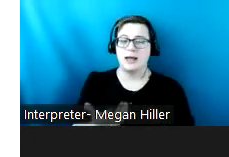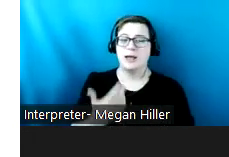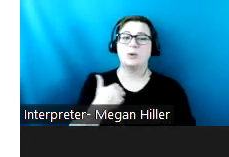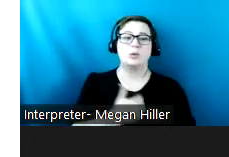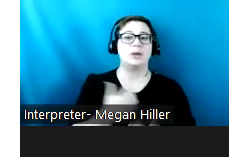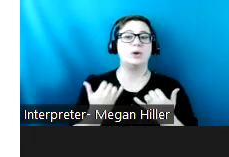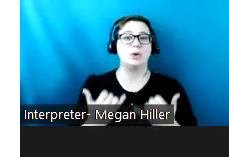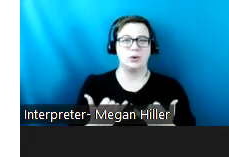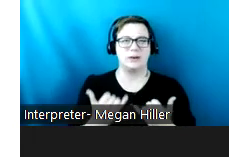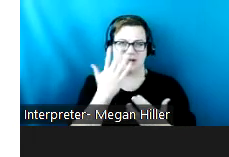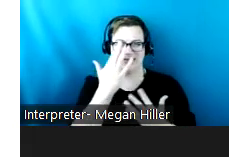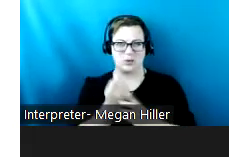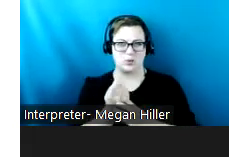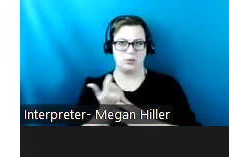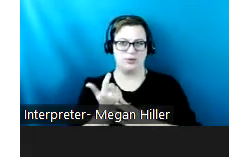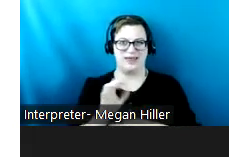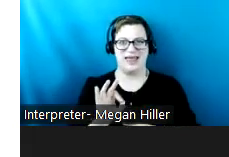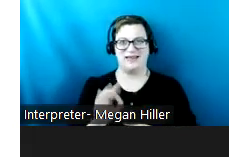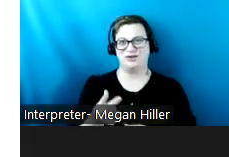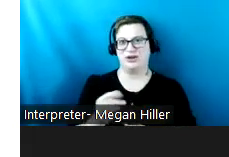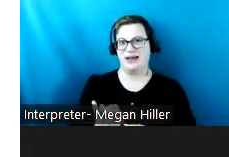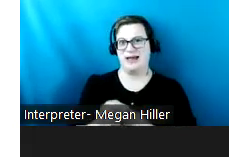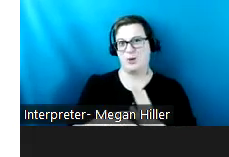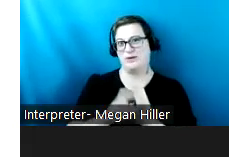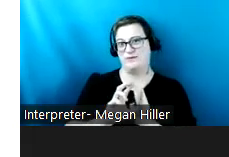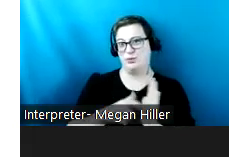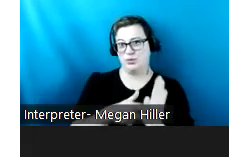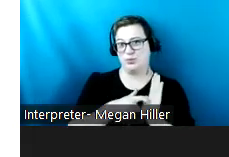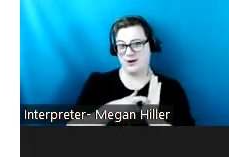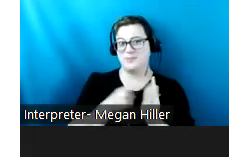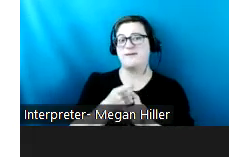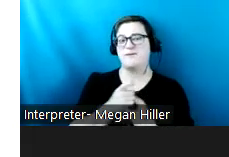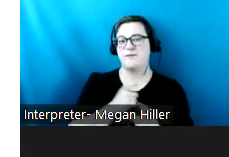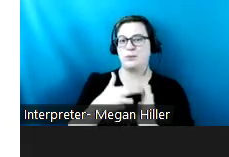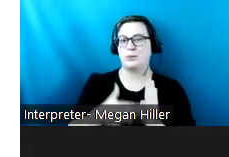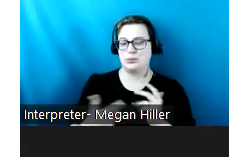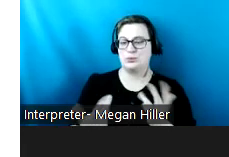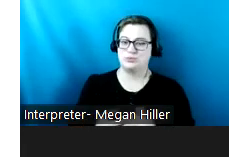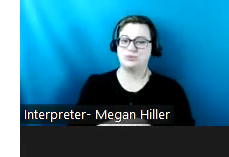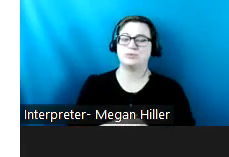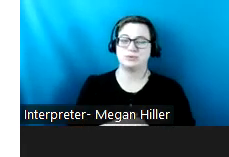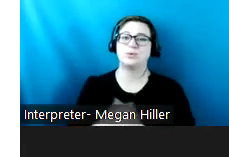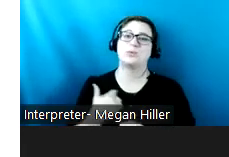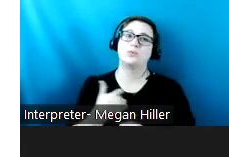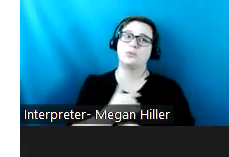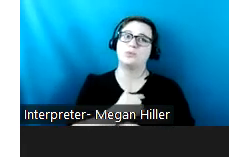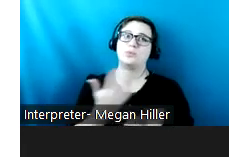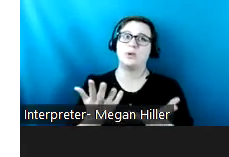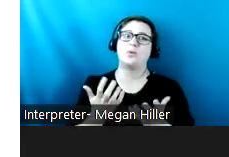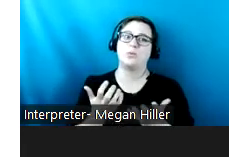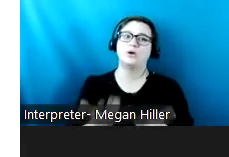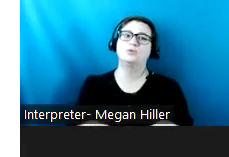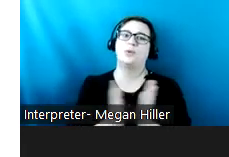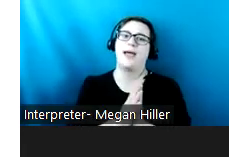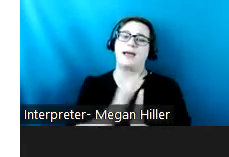currently considering removing the FGI review requirement from our rules. And so we definitely want to ask